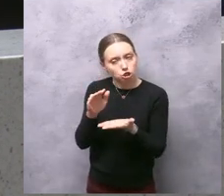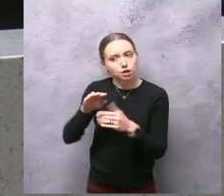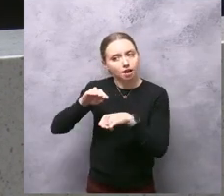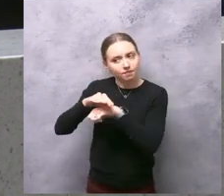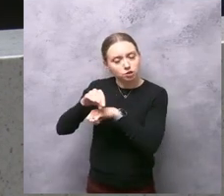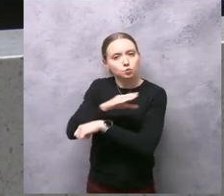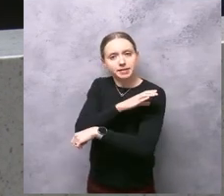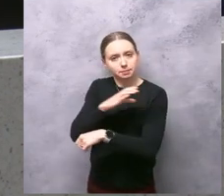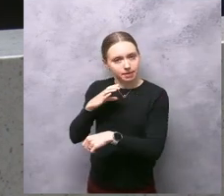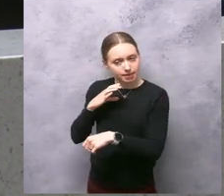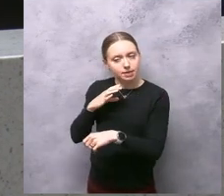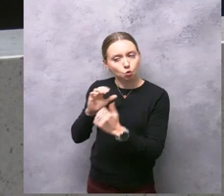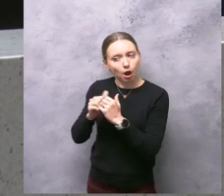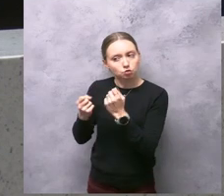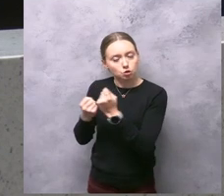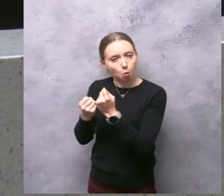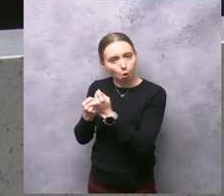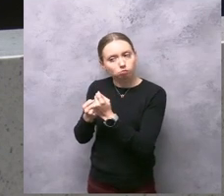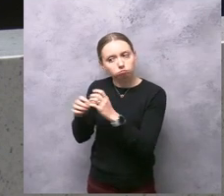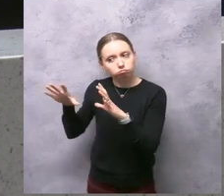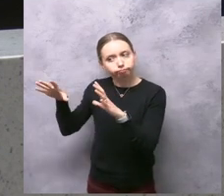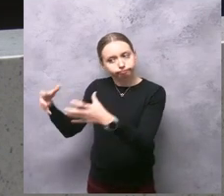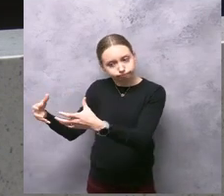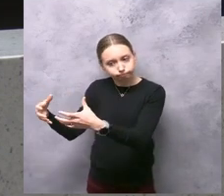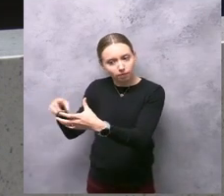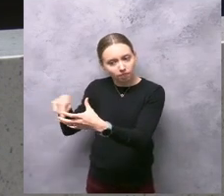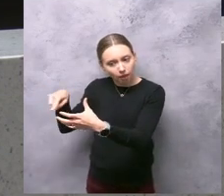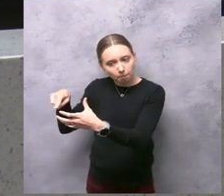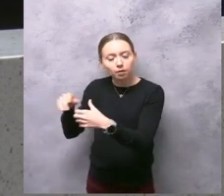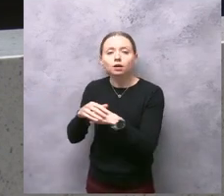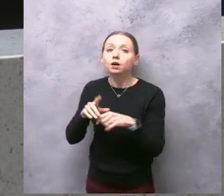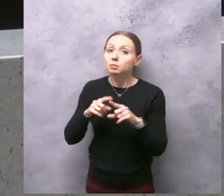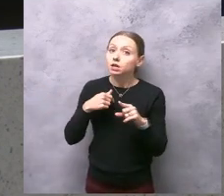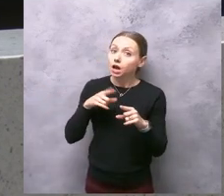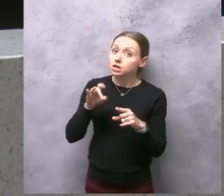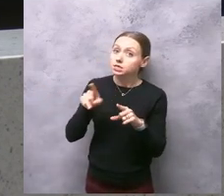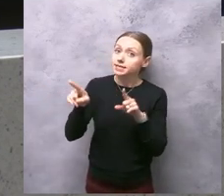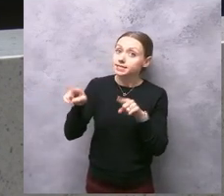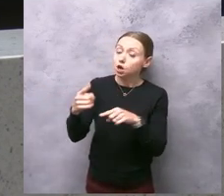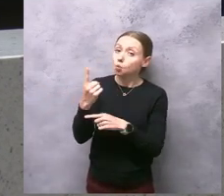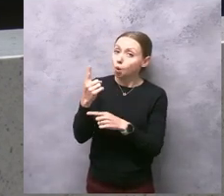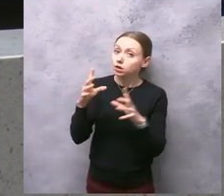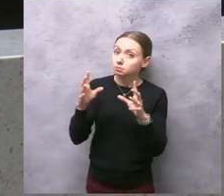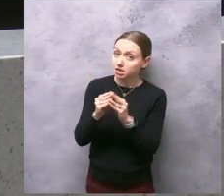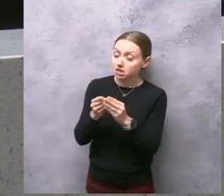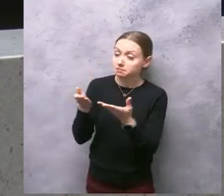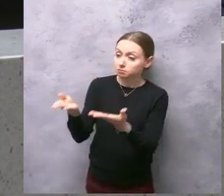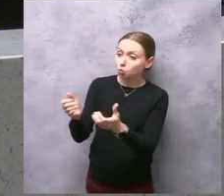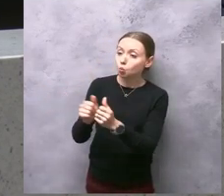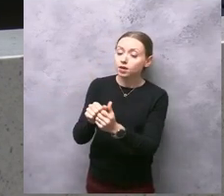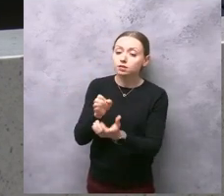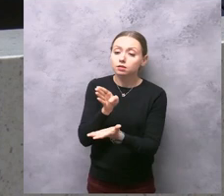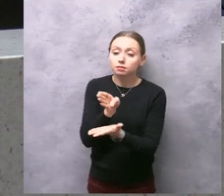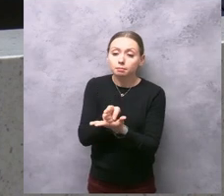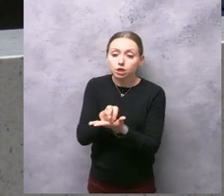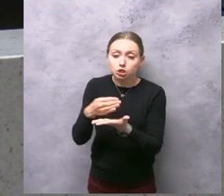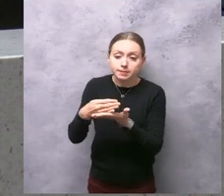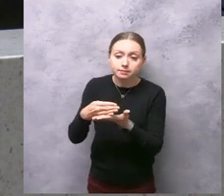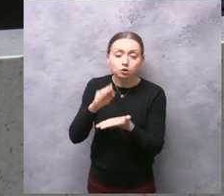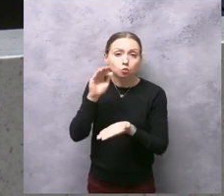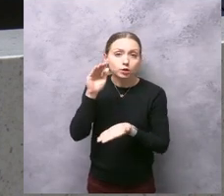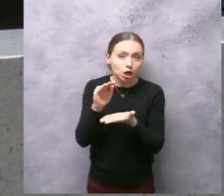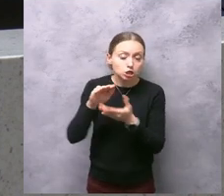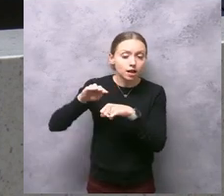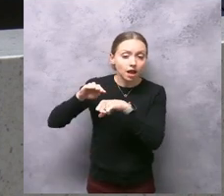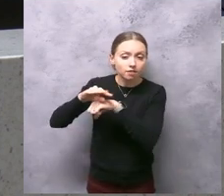support them. So I'll have more comments on that later. But I was able to attend one of our meetings for the Budget Reduction Advisory